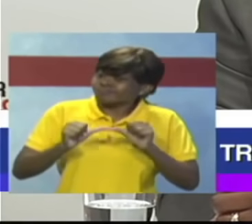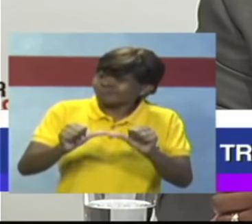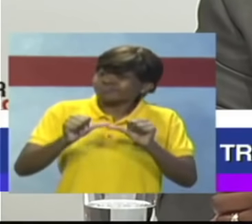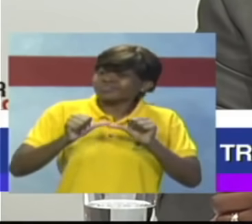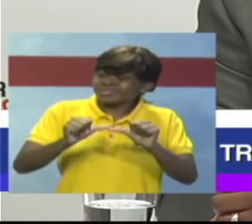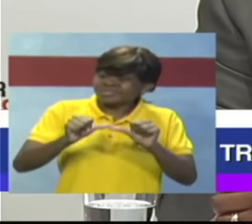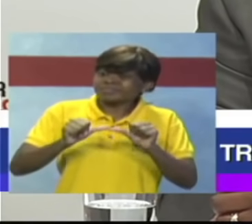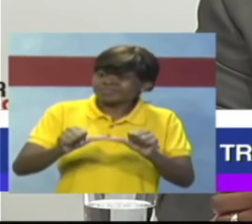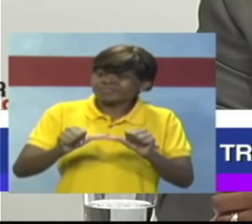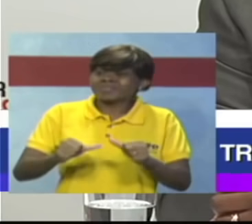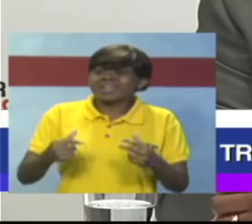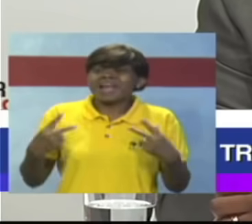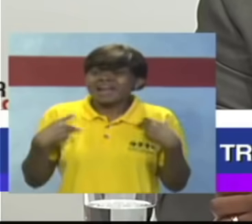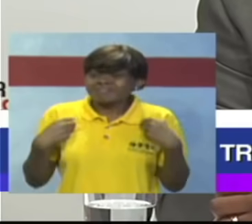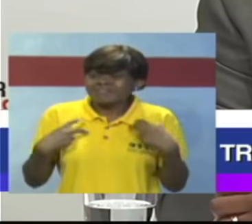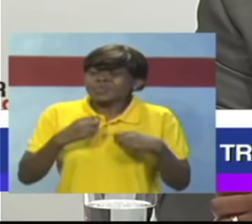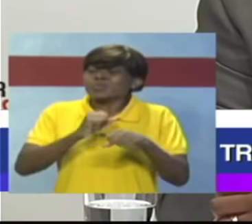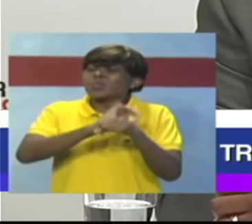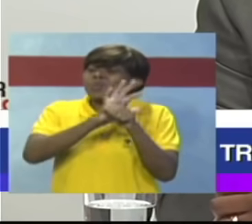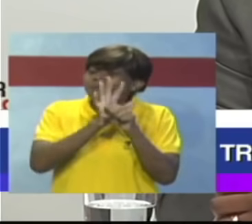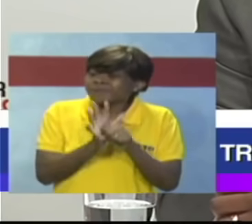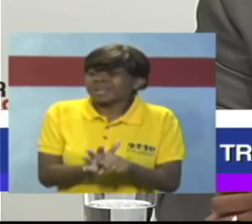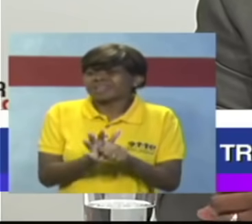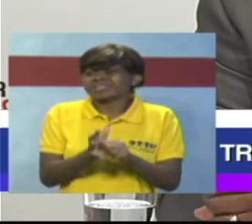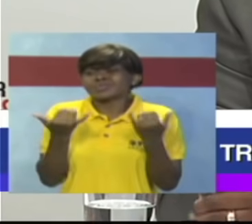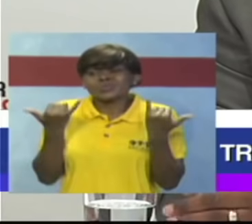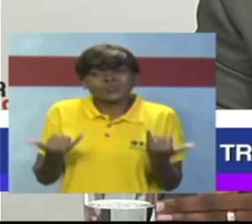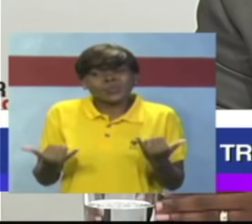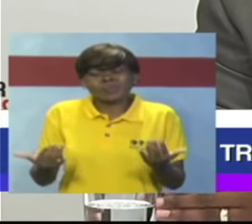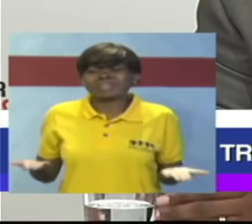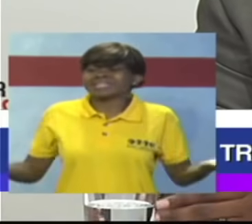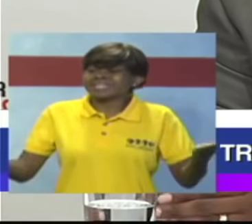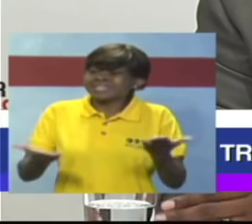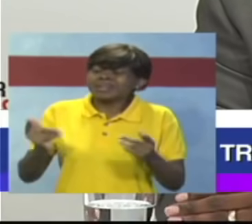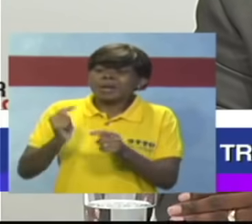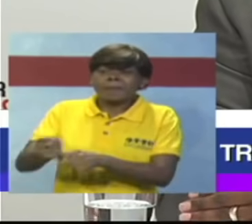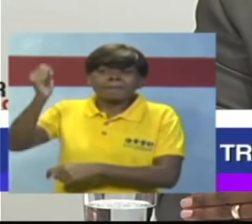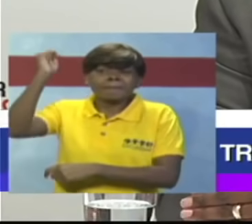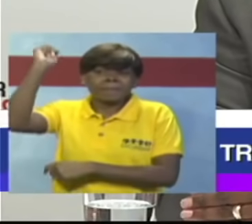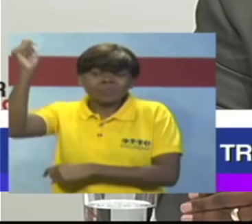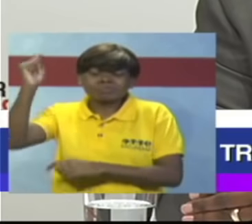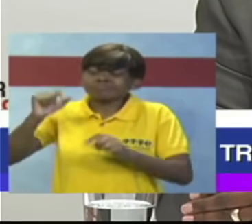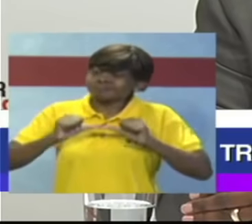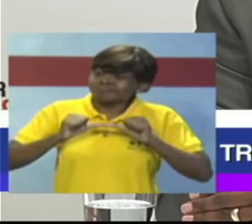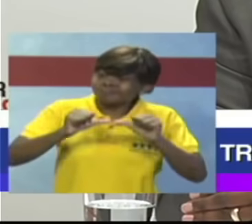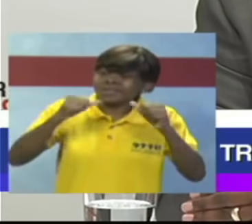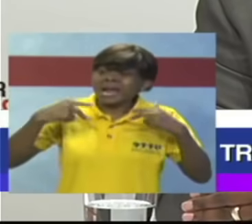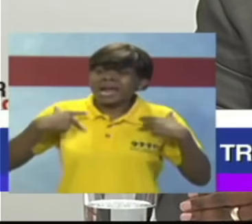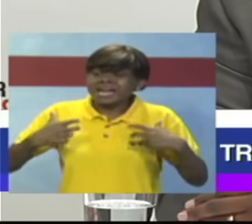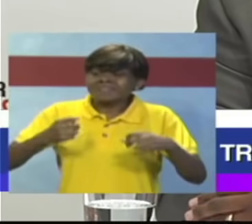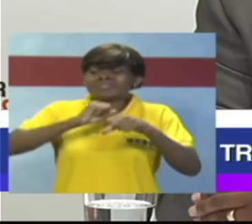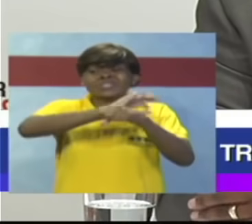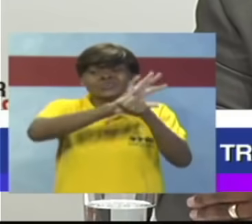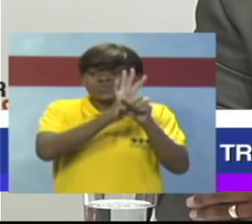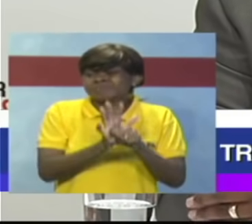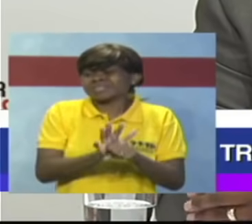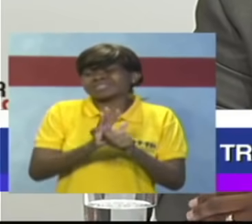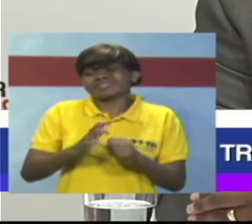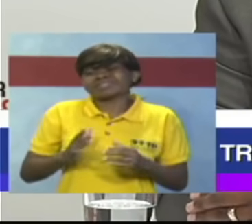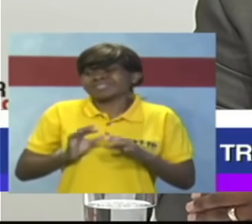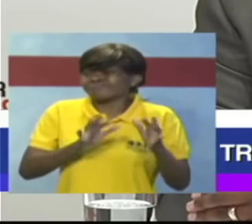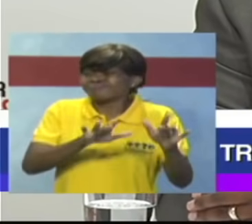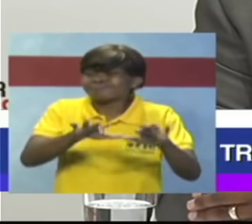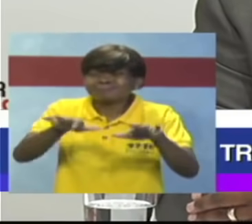in the population, albeit at a fairly constant level over the past 12 or 13 weeks. Because it is still in